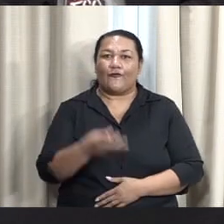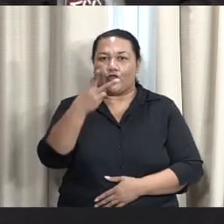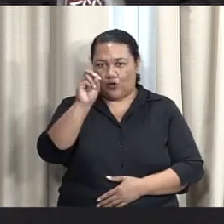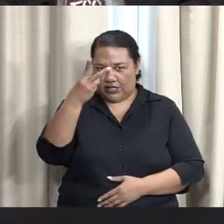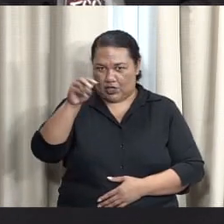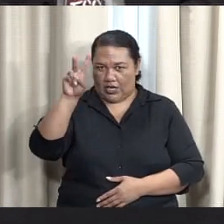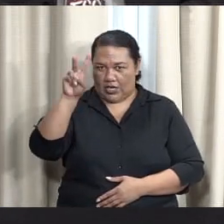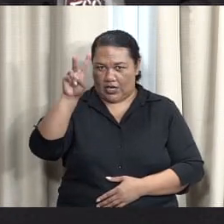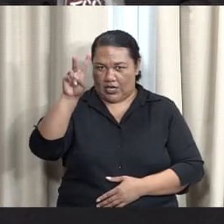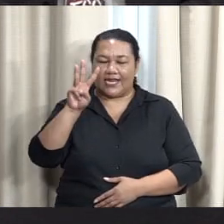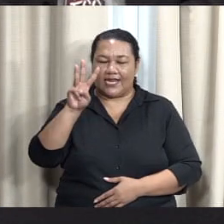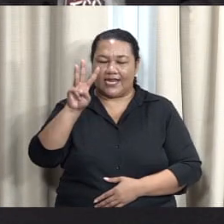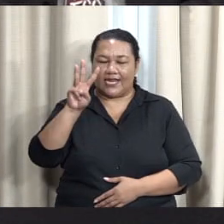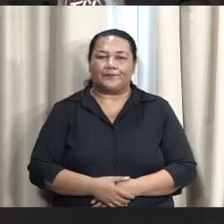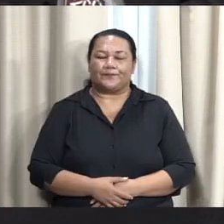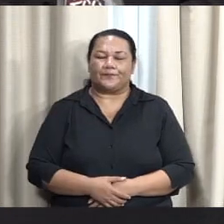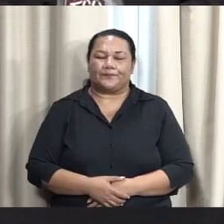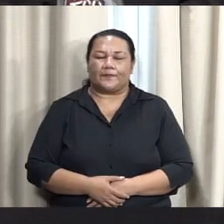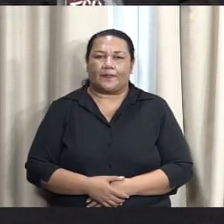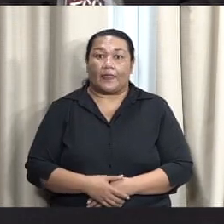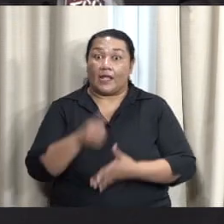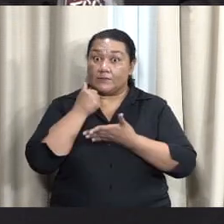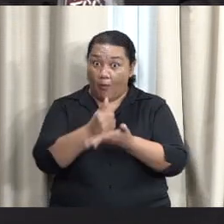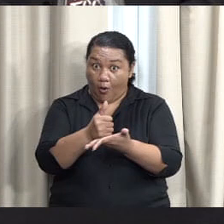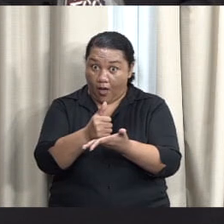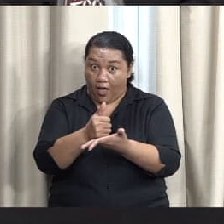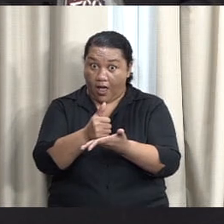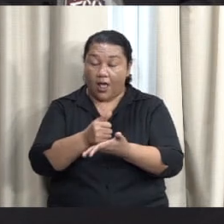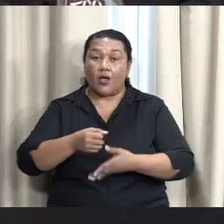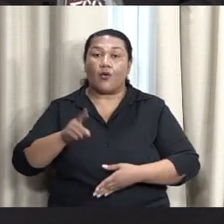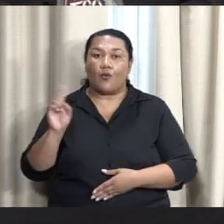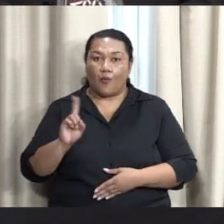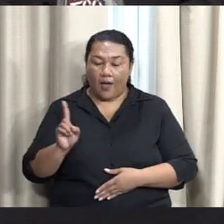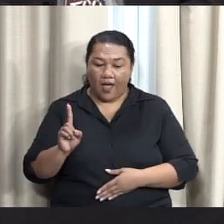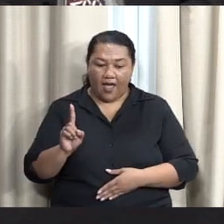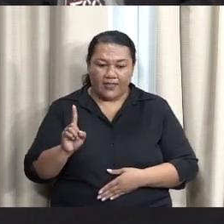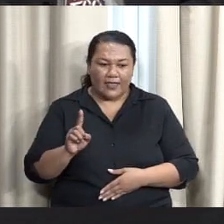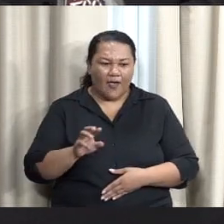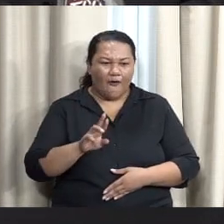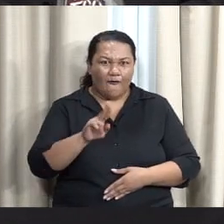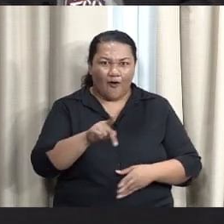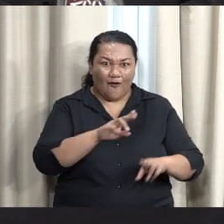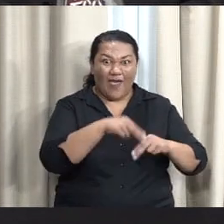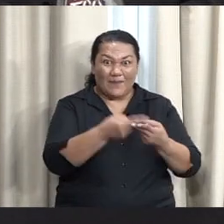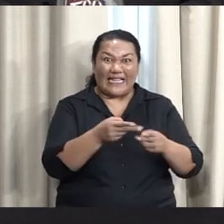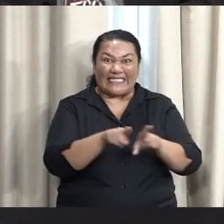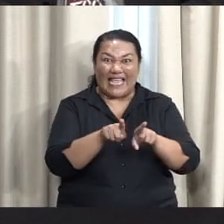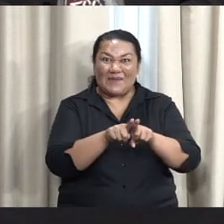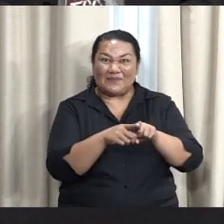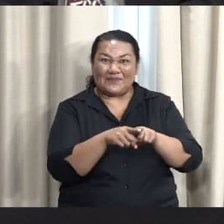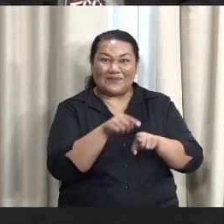2023. Support, therefore, will be provided per student basis for families, as stated by the Honorable